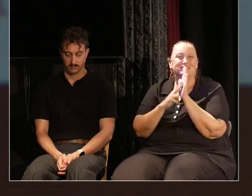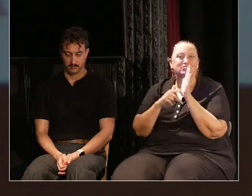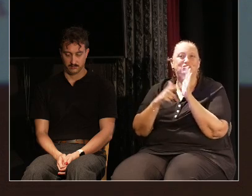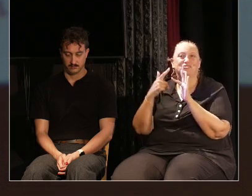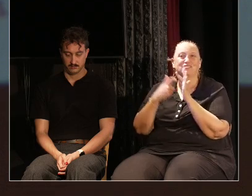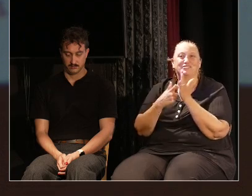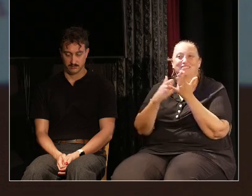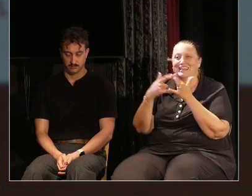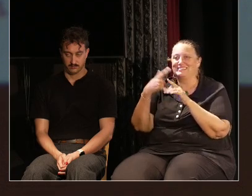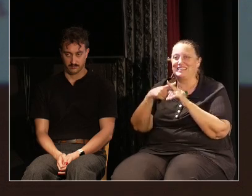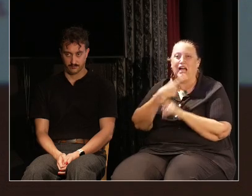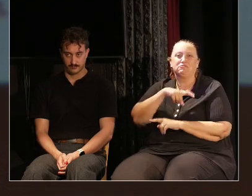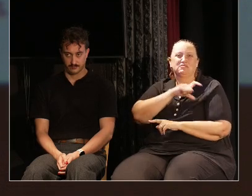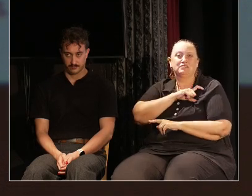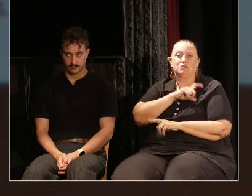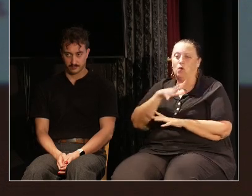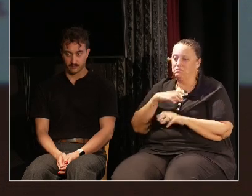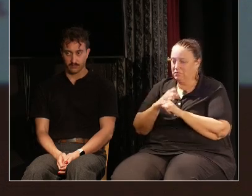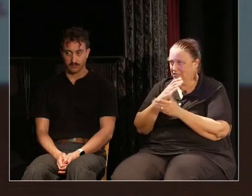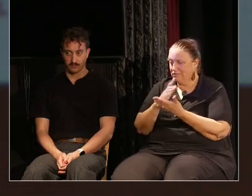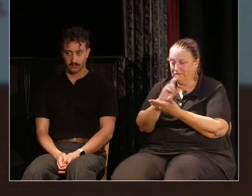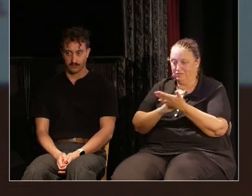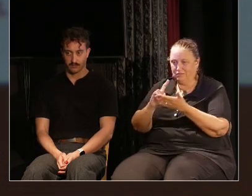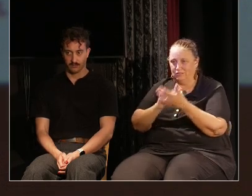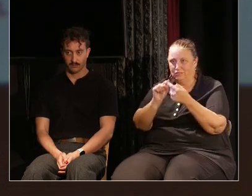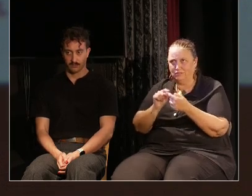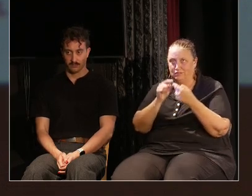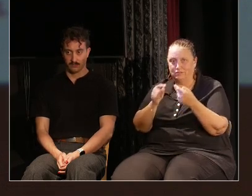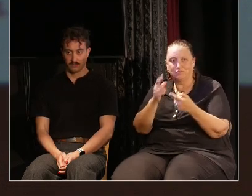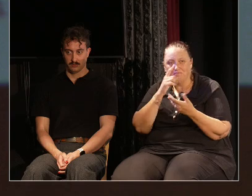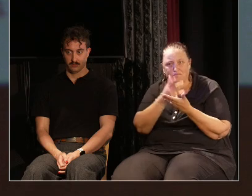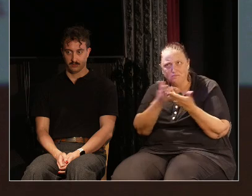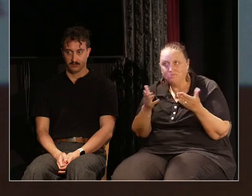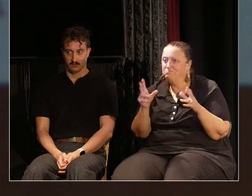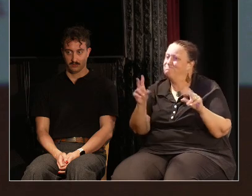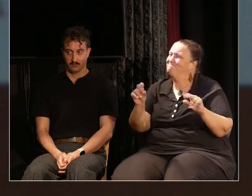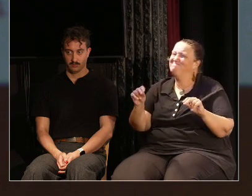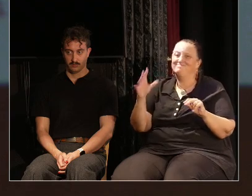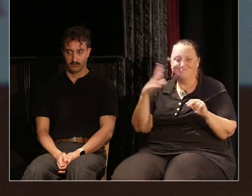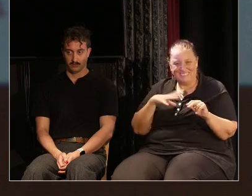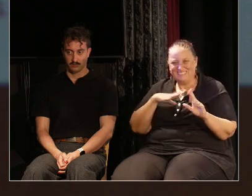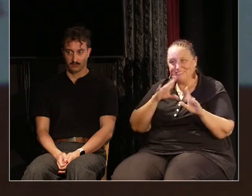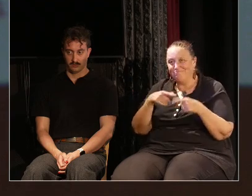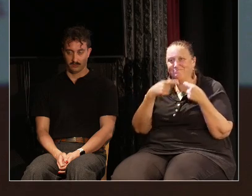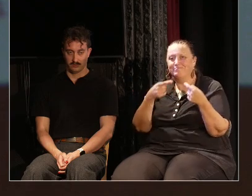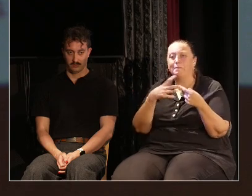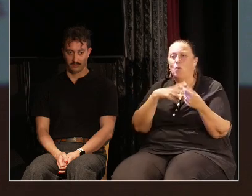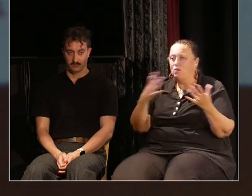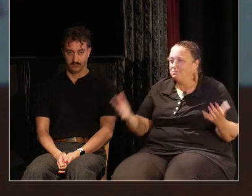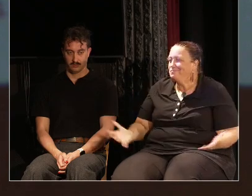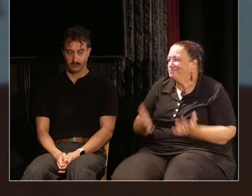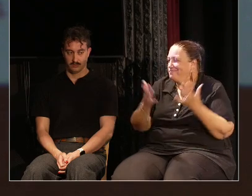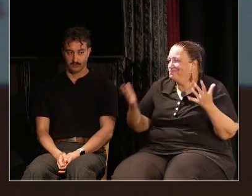are not being discriminated against. There is, I think, more work to be done in this space, and we need to do it with community to